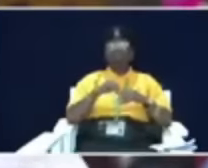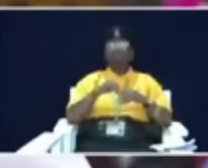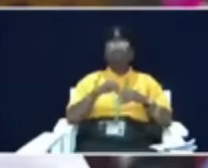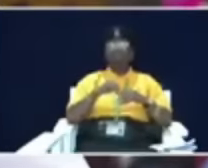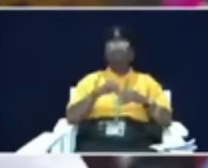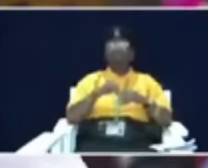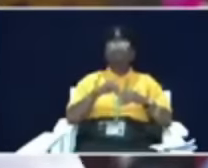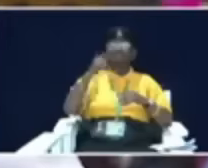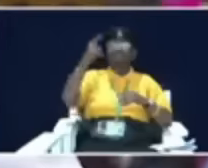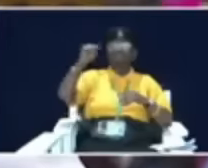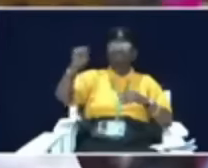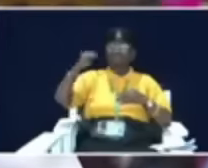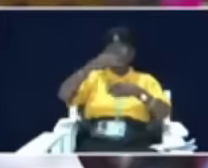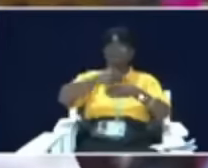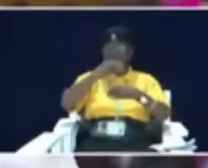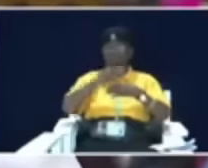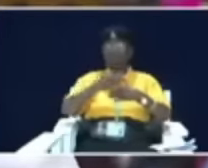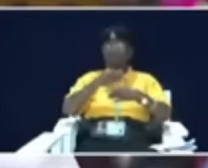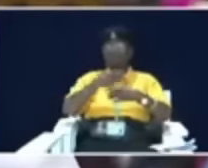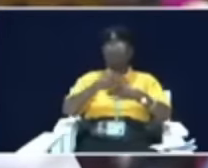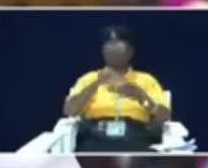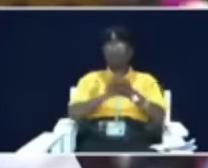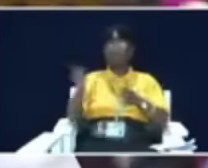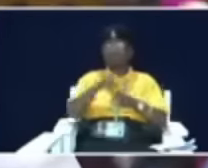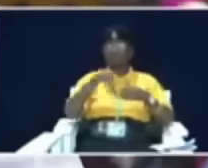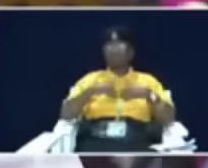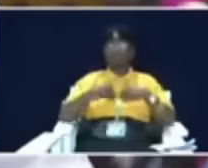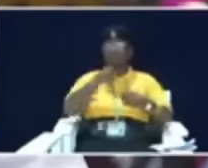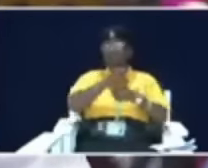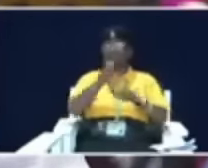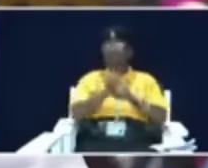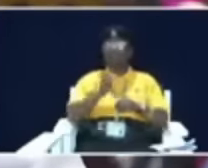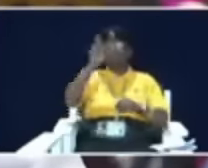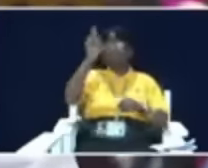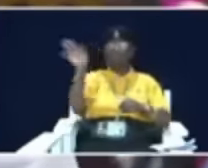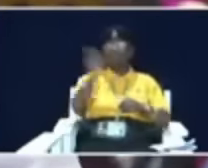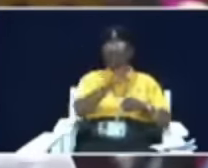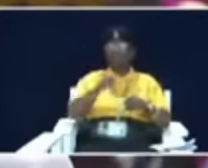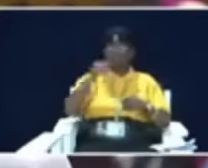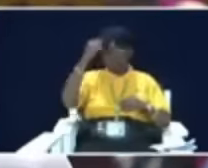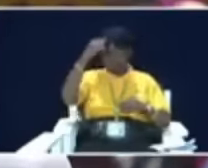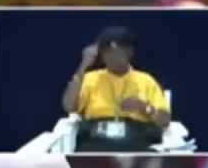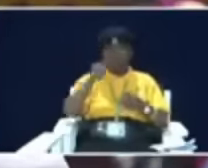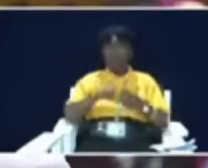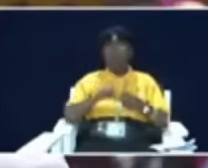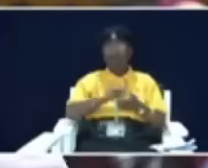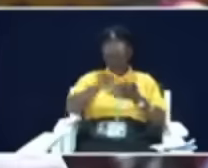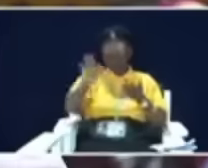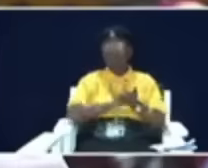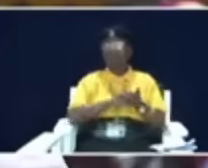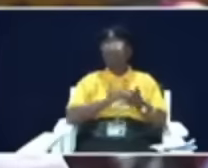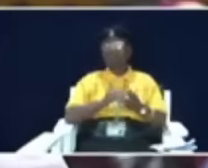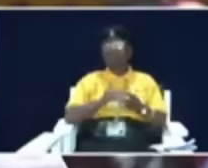The walls that you have made up your mind to destroy, particularly this internal